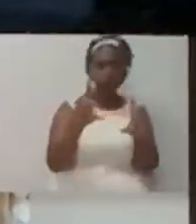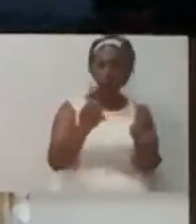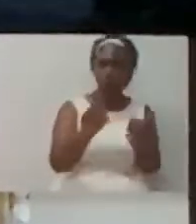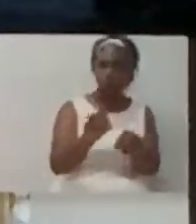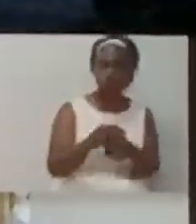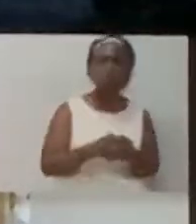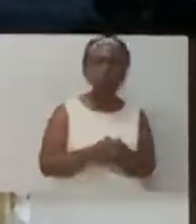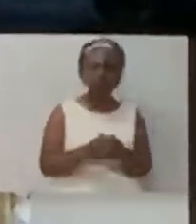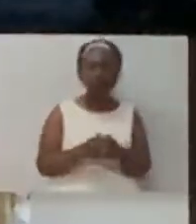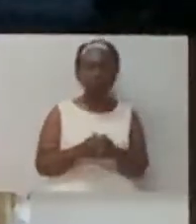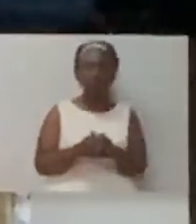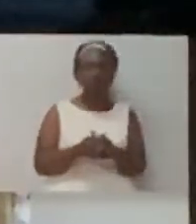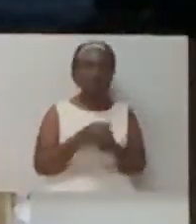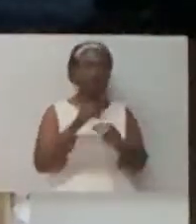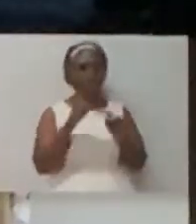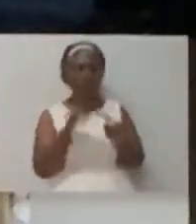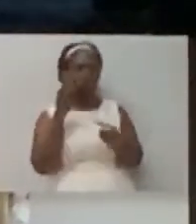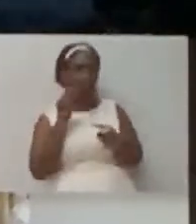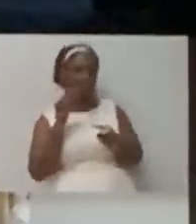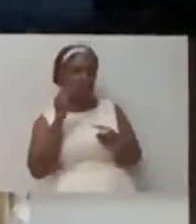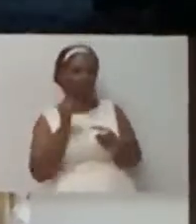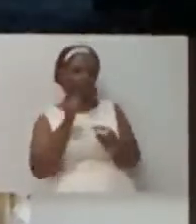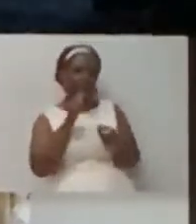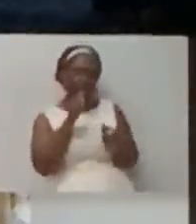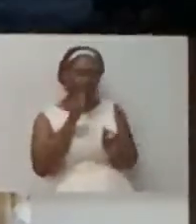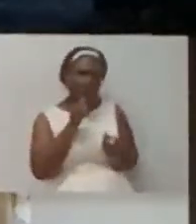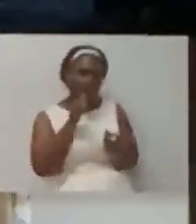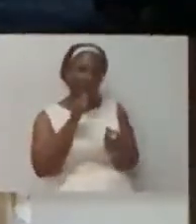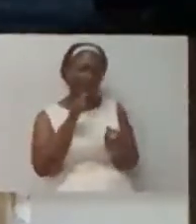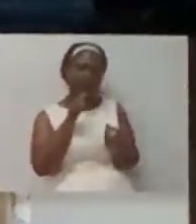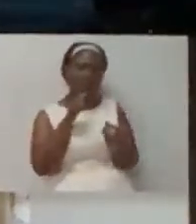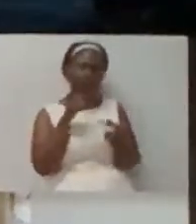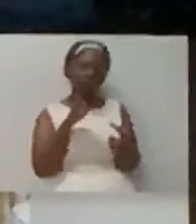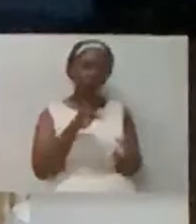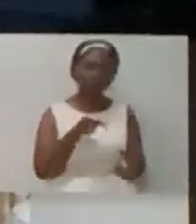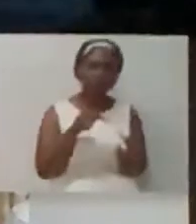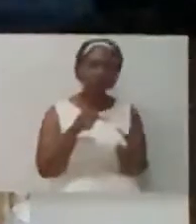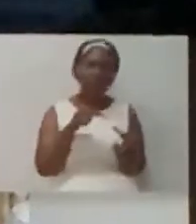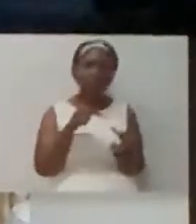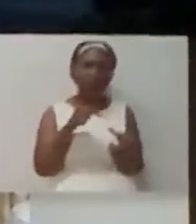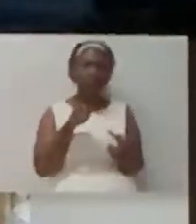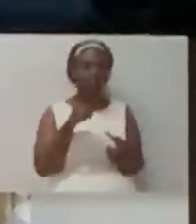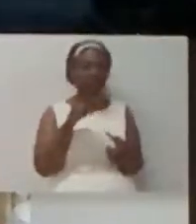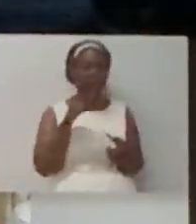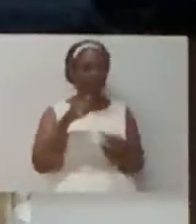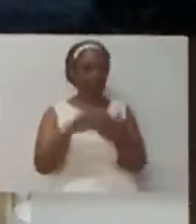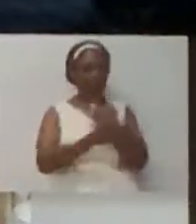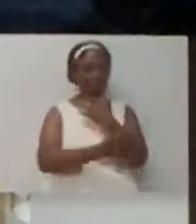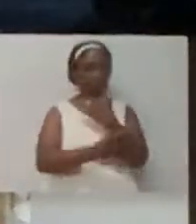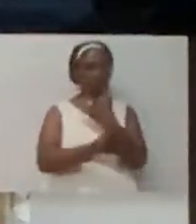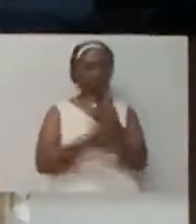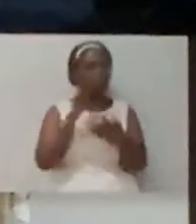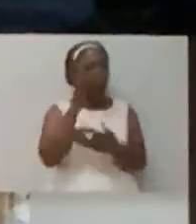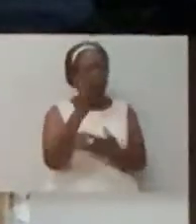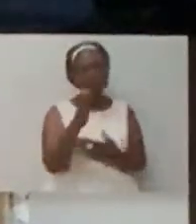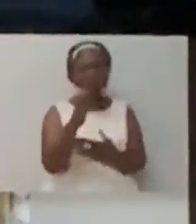already been inclined to do. When troubles continue to face this nation, note that, I'm sure they